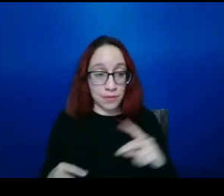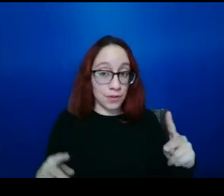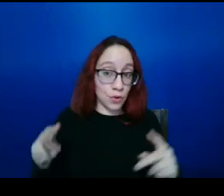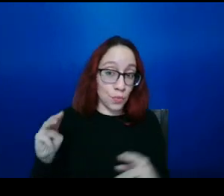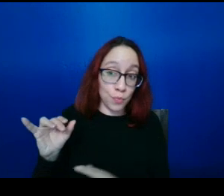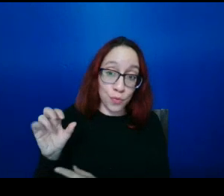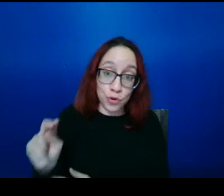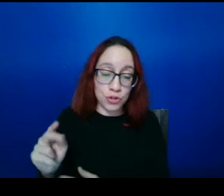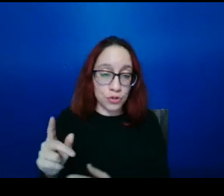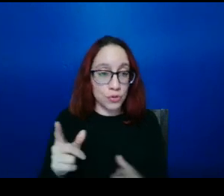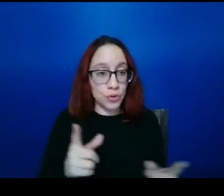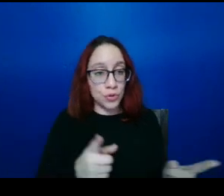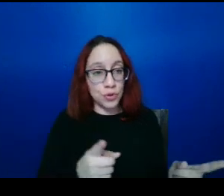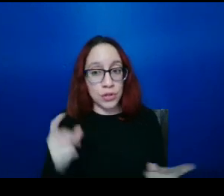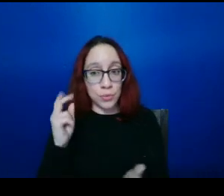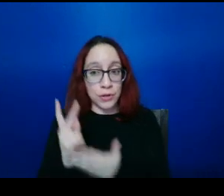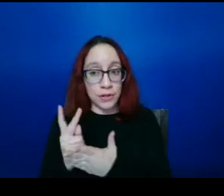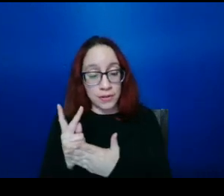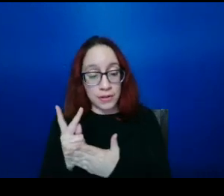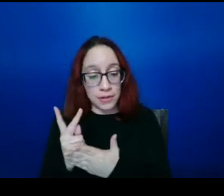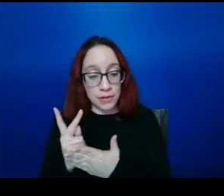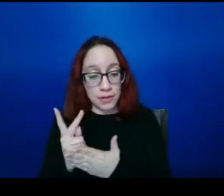motion to approve this